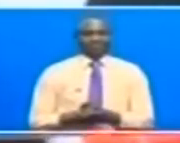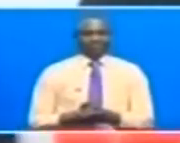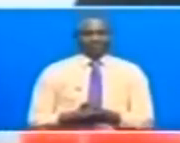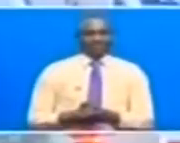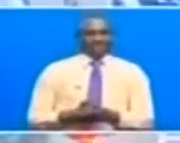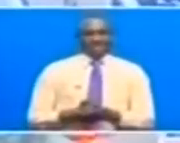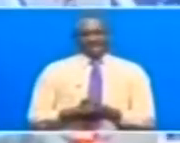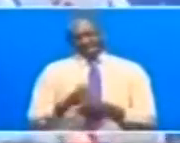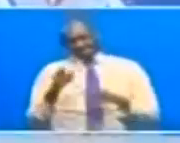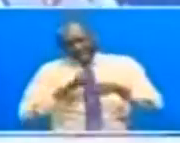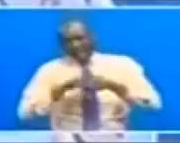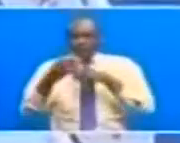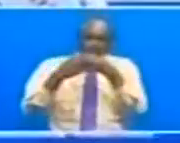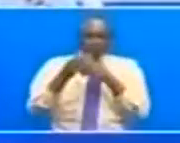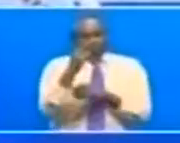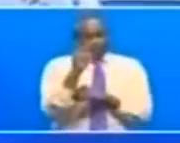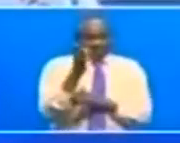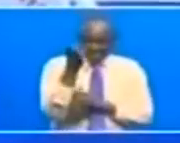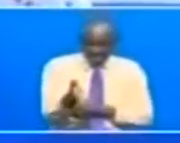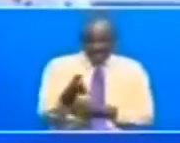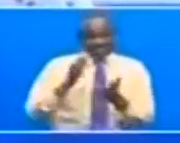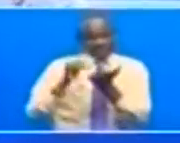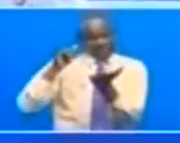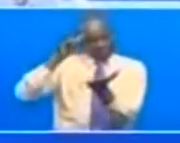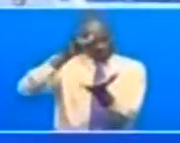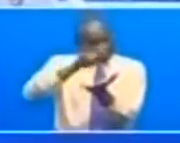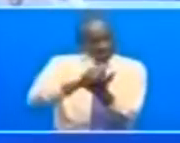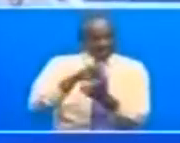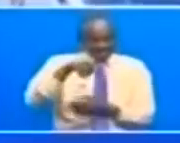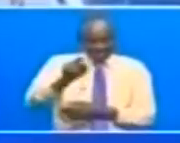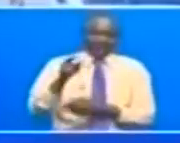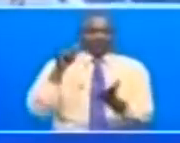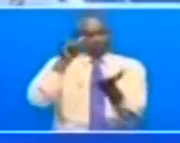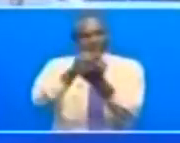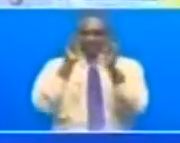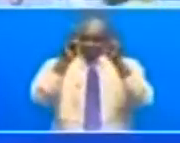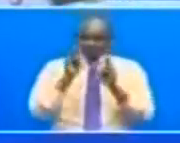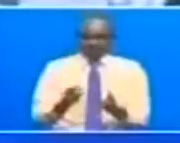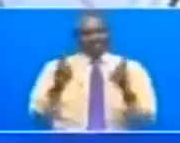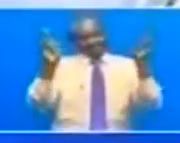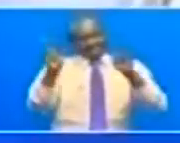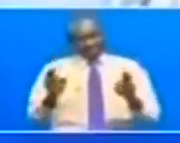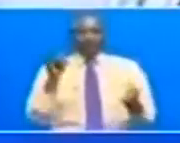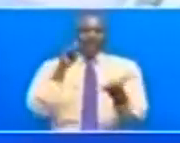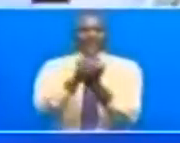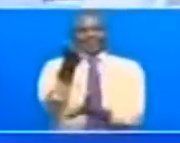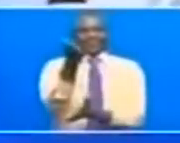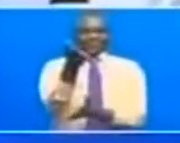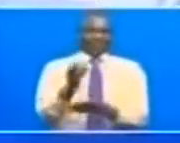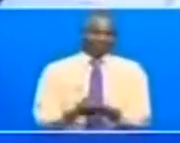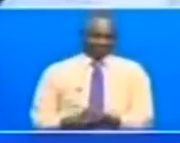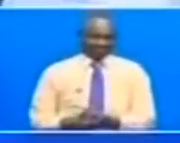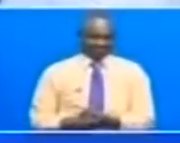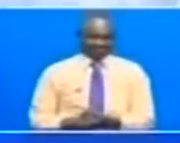Some minutes to 2 p.m., and the plane carrying Obama's grandmother, Sarah Obama, lands at the Kisumu International Airport.